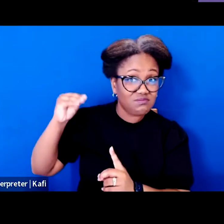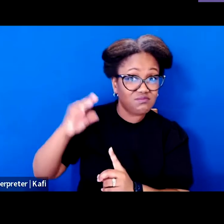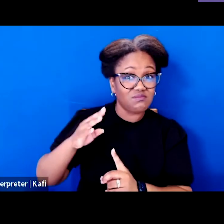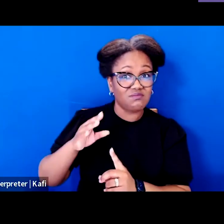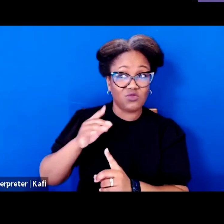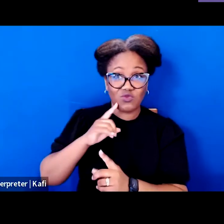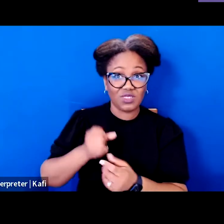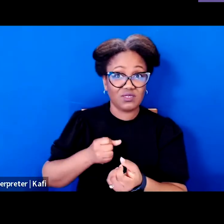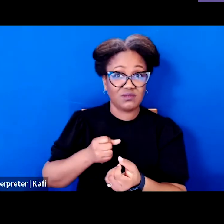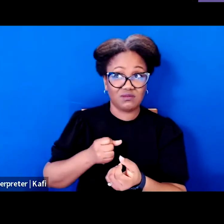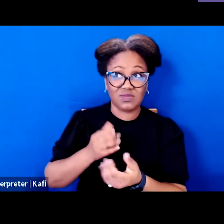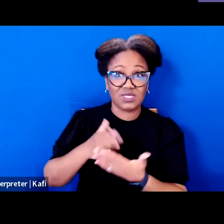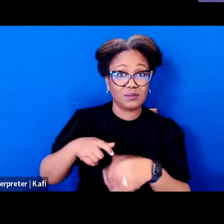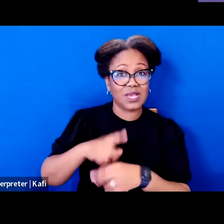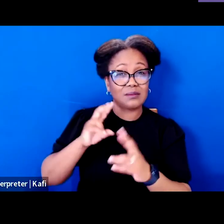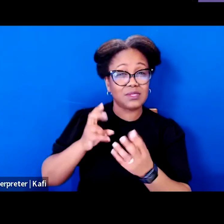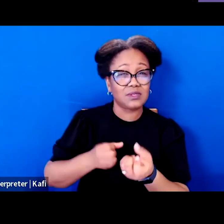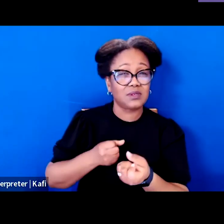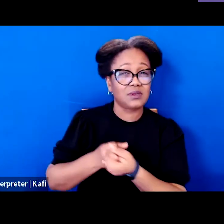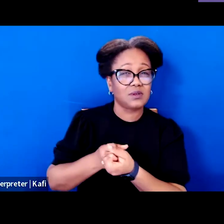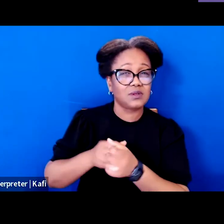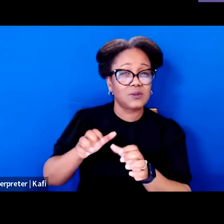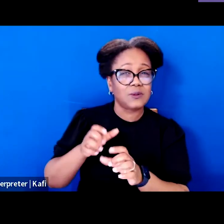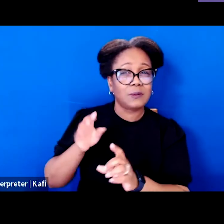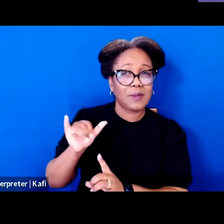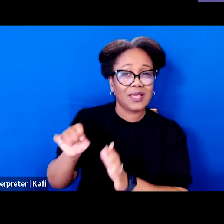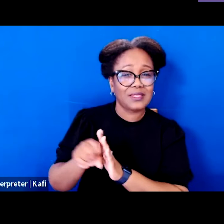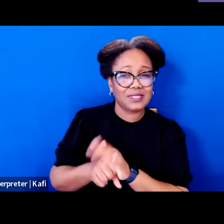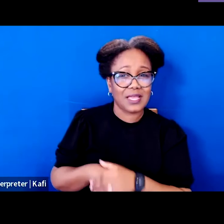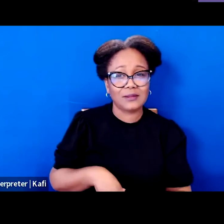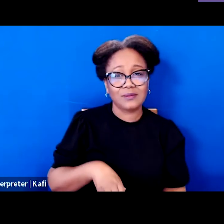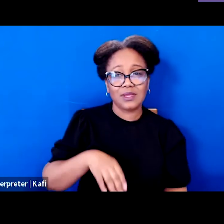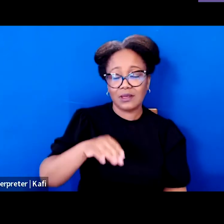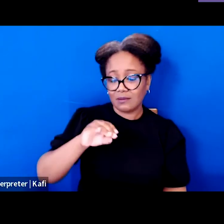all across the country, that there is a